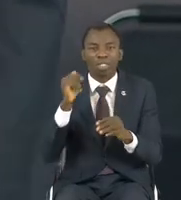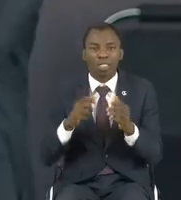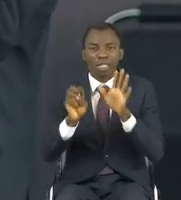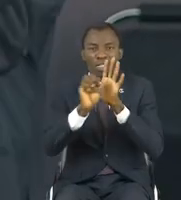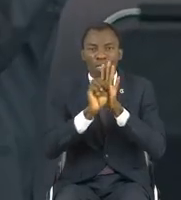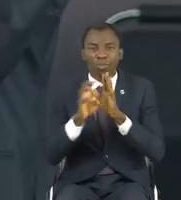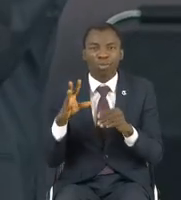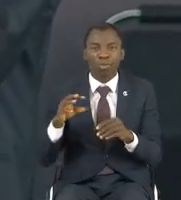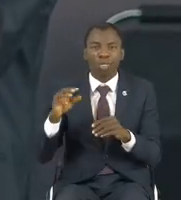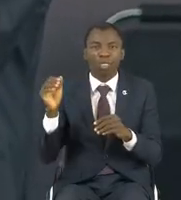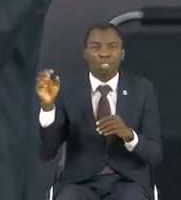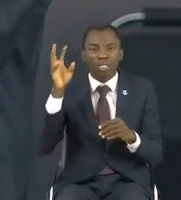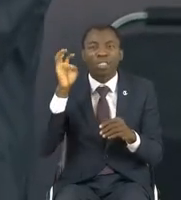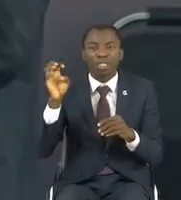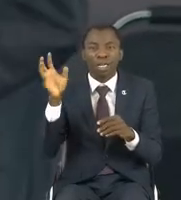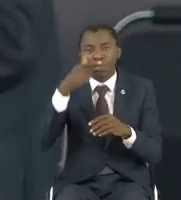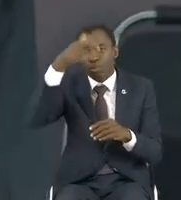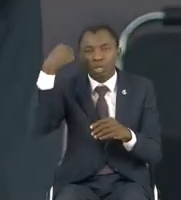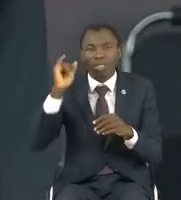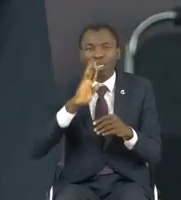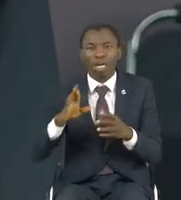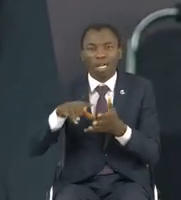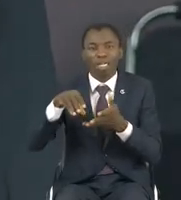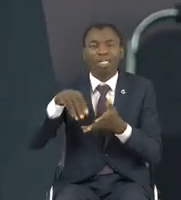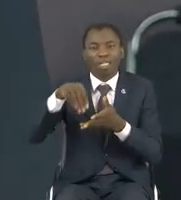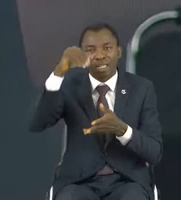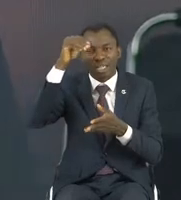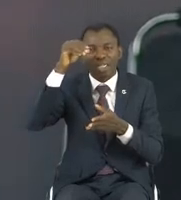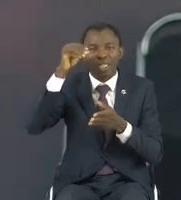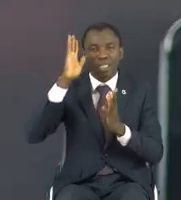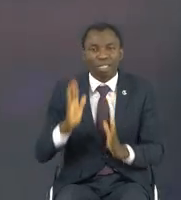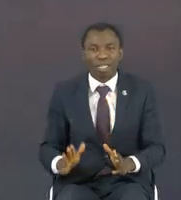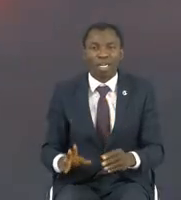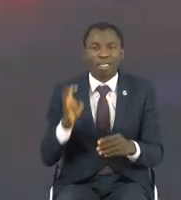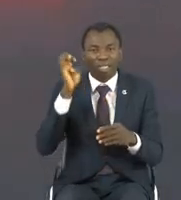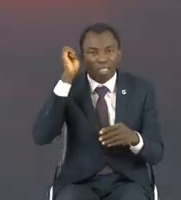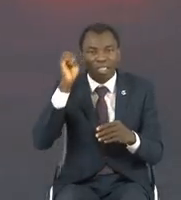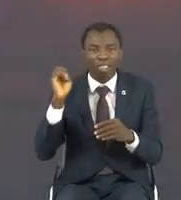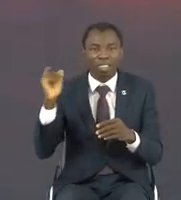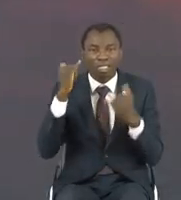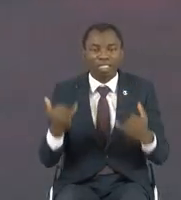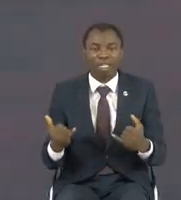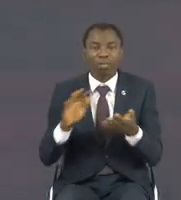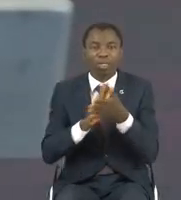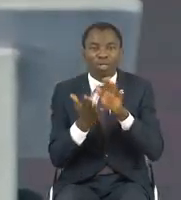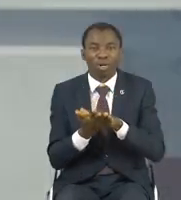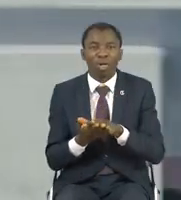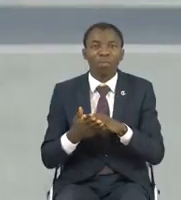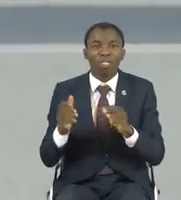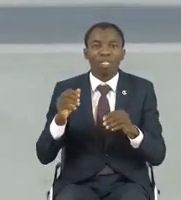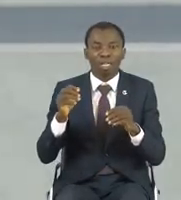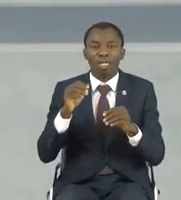And because they were learners, they now led a better life, a good life,